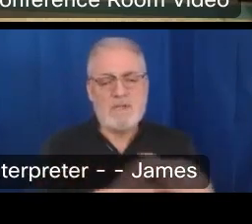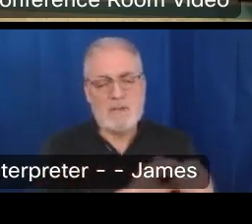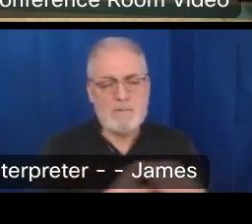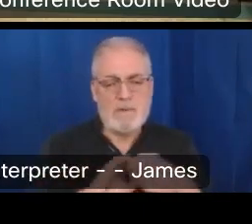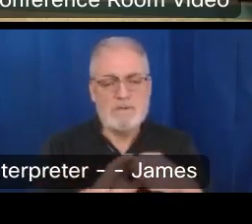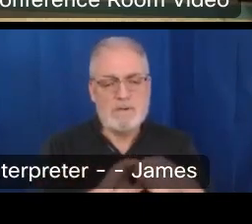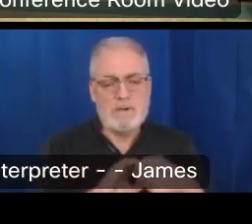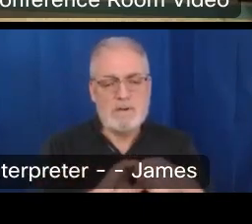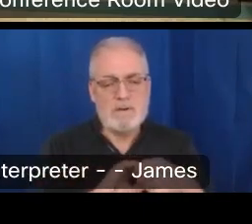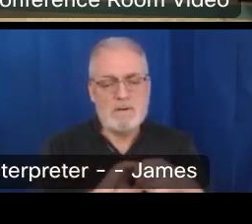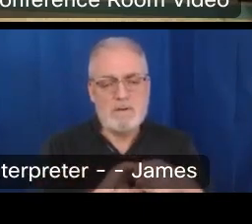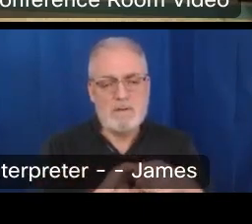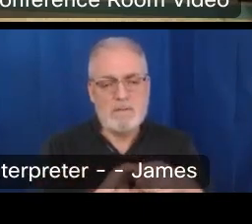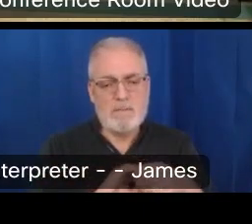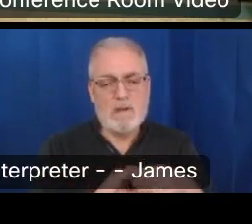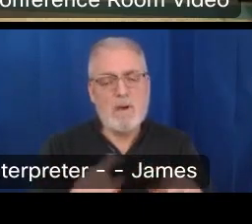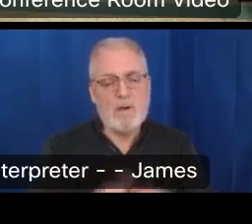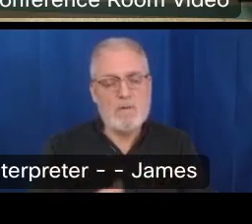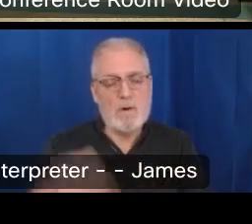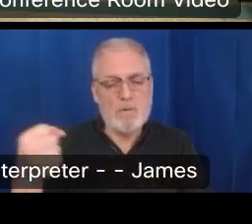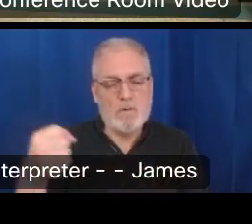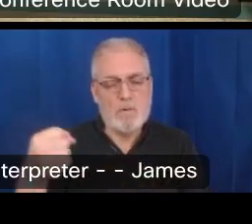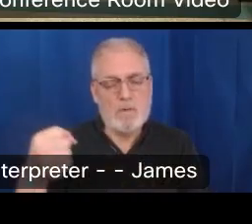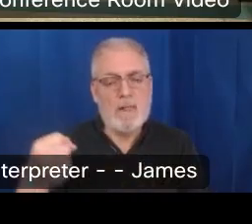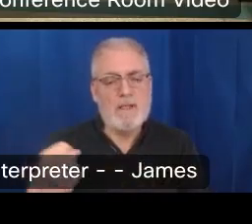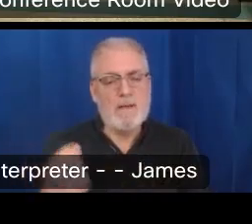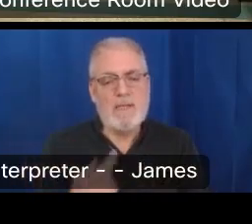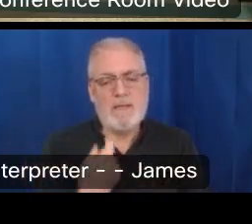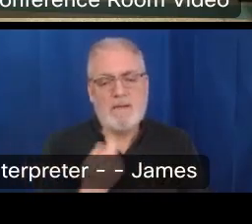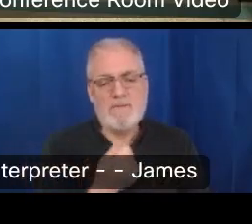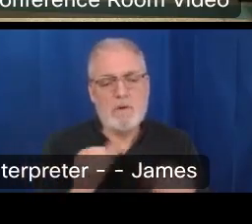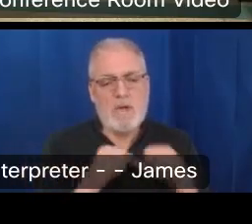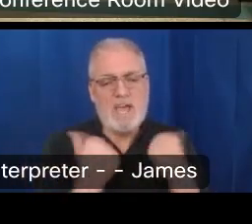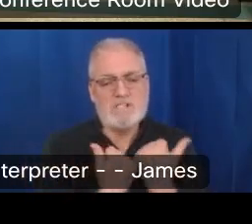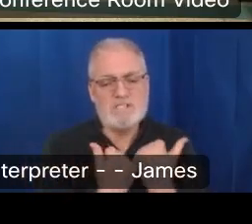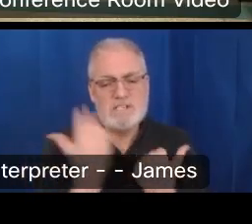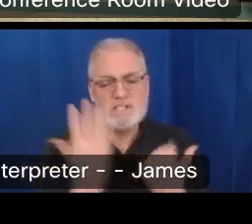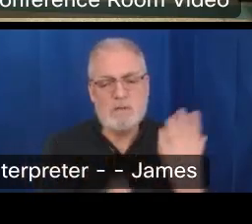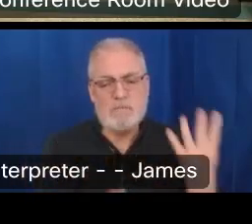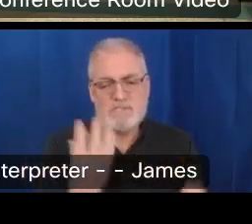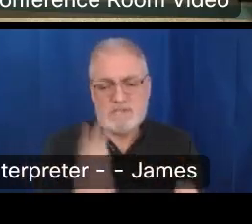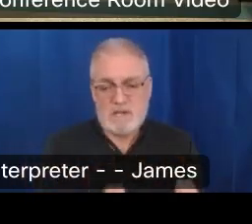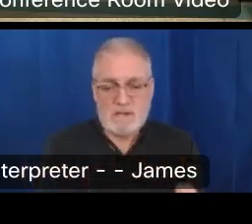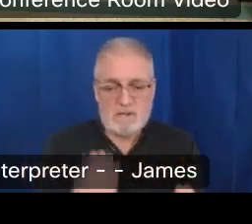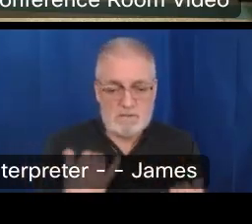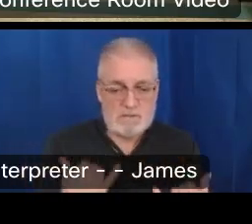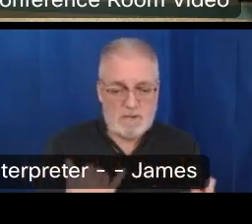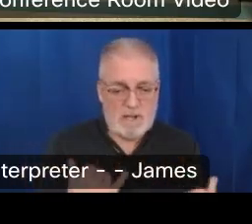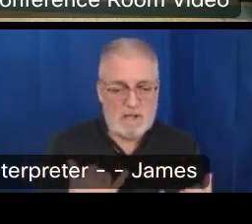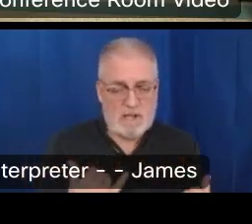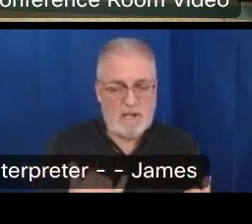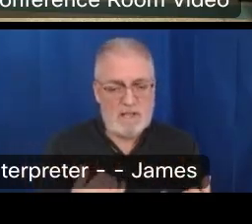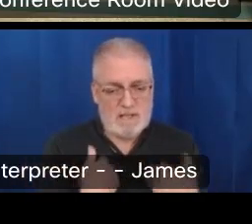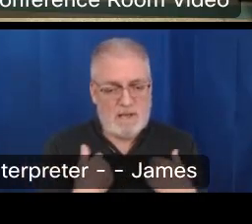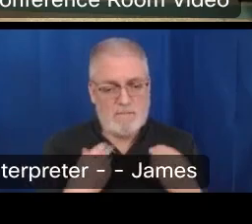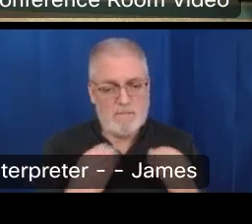like to table it because I'd like to have, I think there's a few agencies missing today. I'd like to have more robust